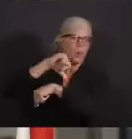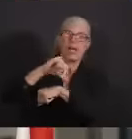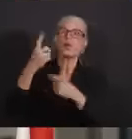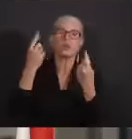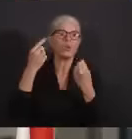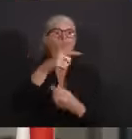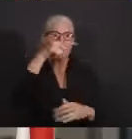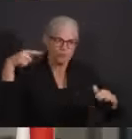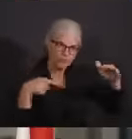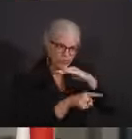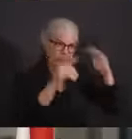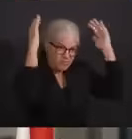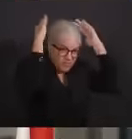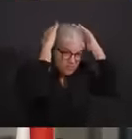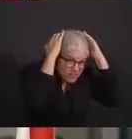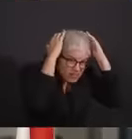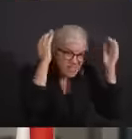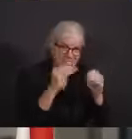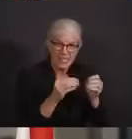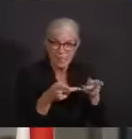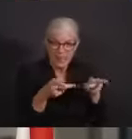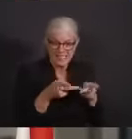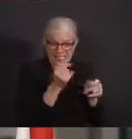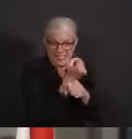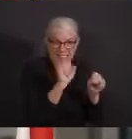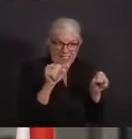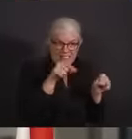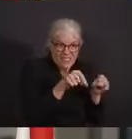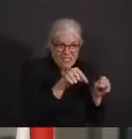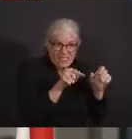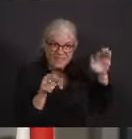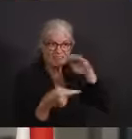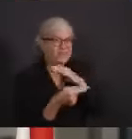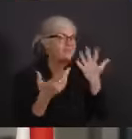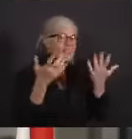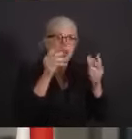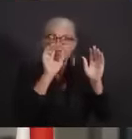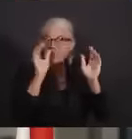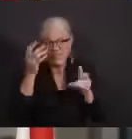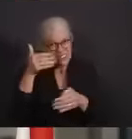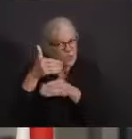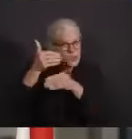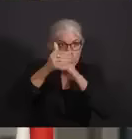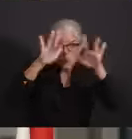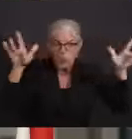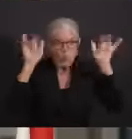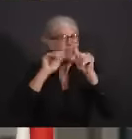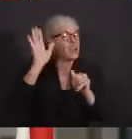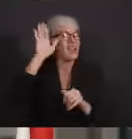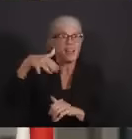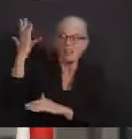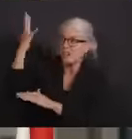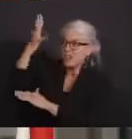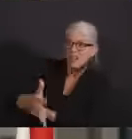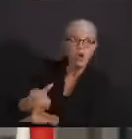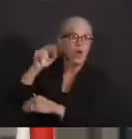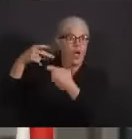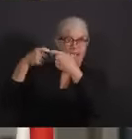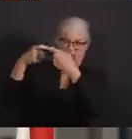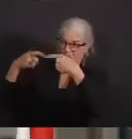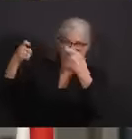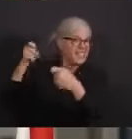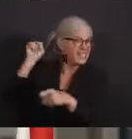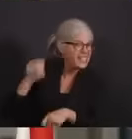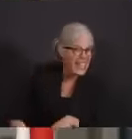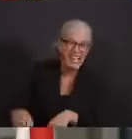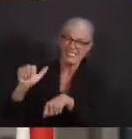a place that's safe in your structure. Those can be very, very dangerous, even if you are inside in cover. Stay